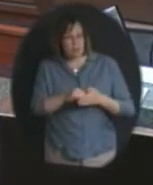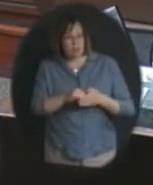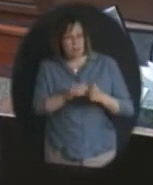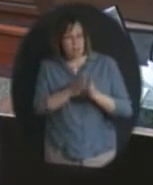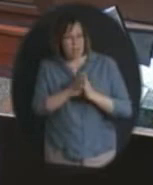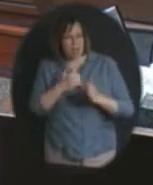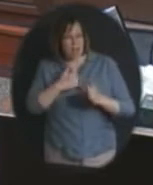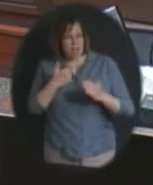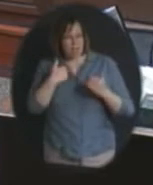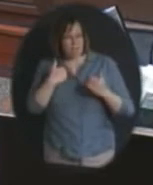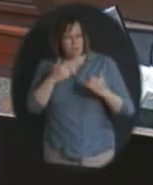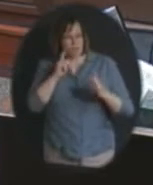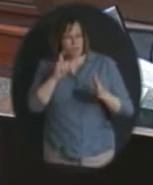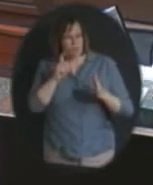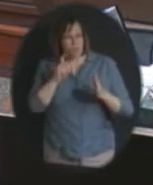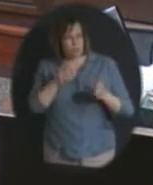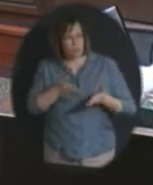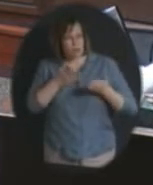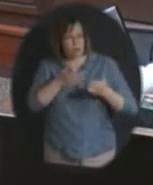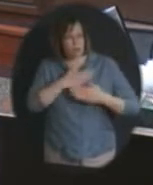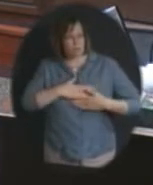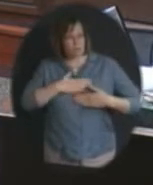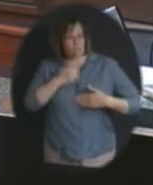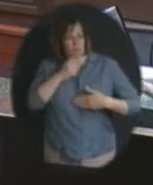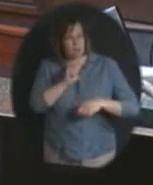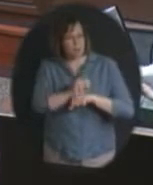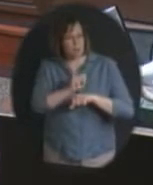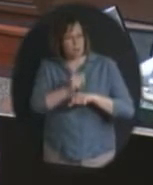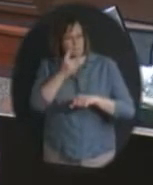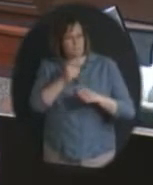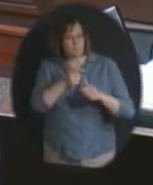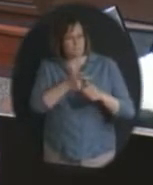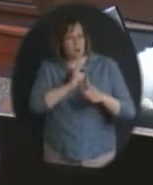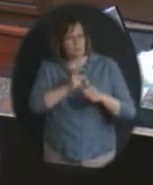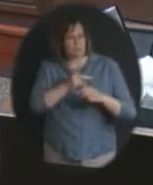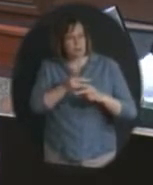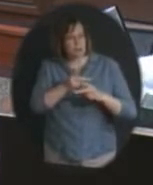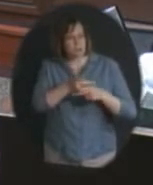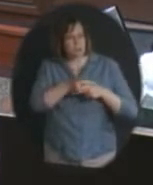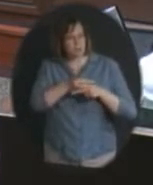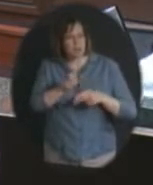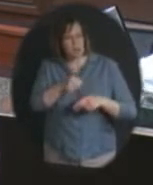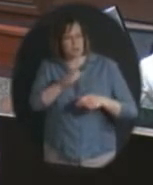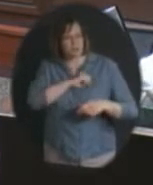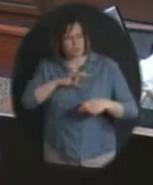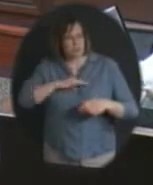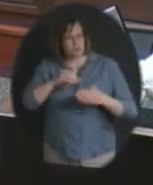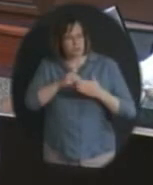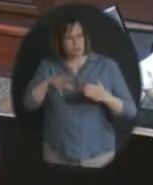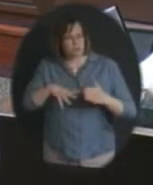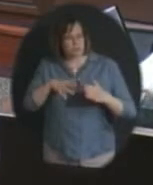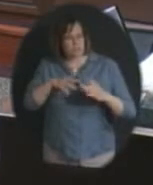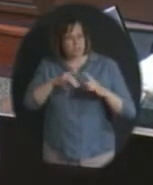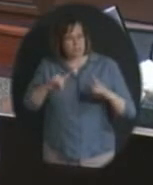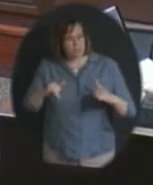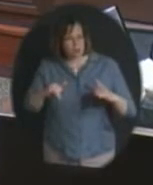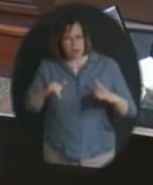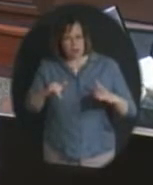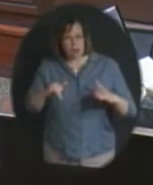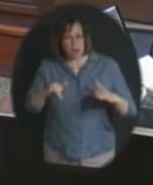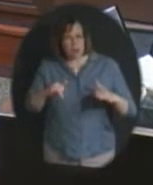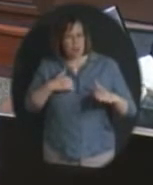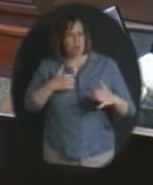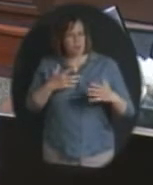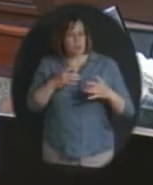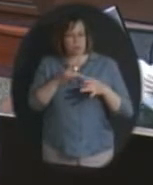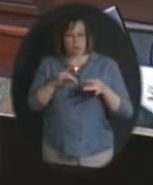asks, I have received recognition / appreciation for my work from my supervisor, other staff, parents, students, etc. And I just